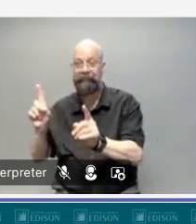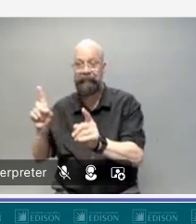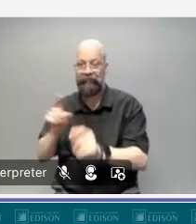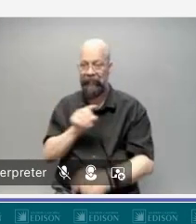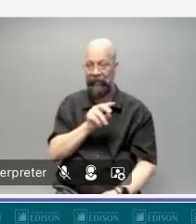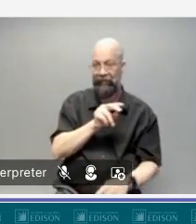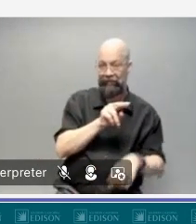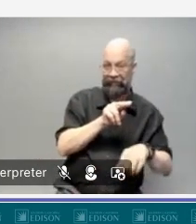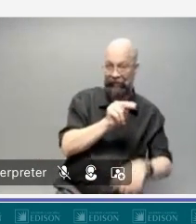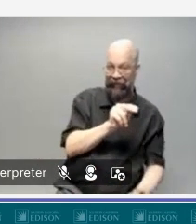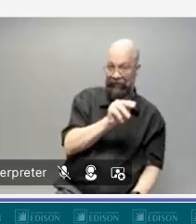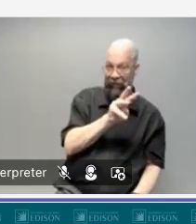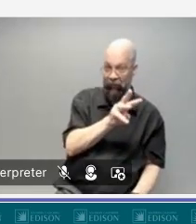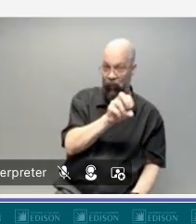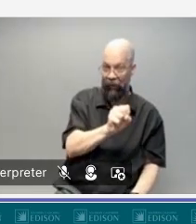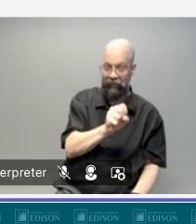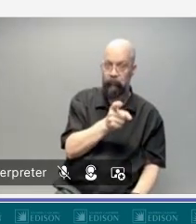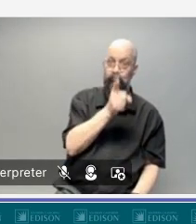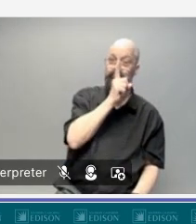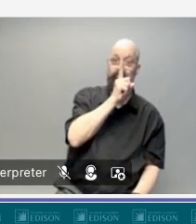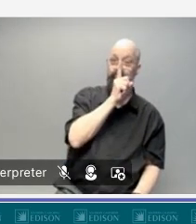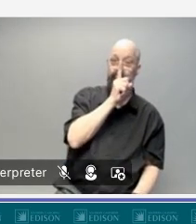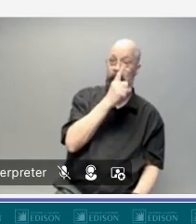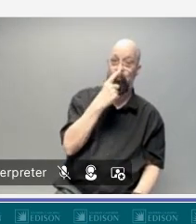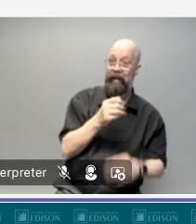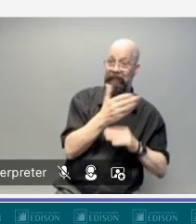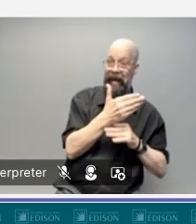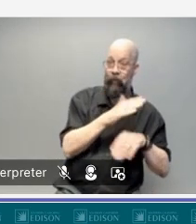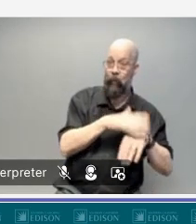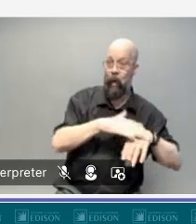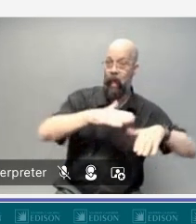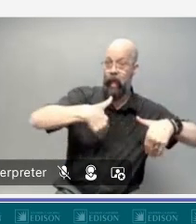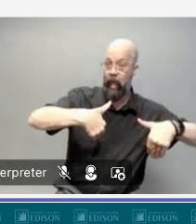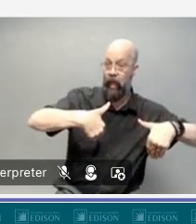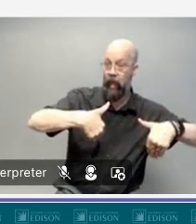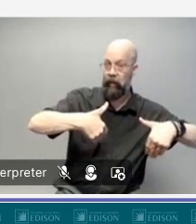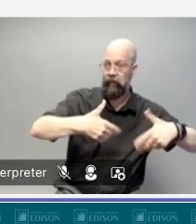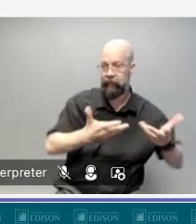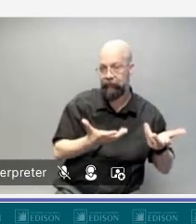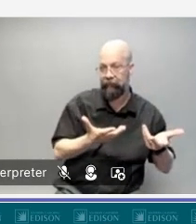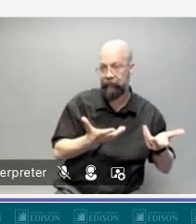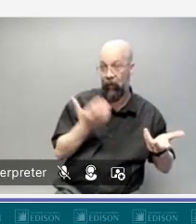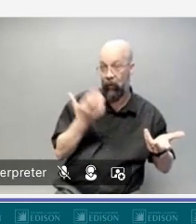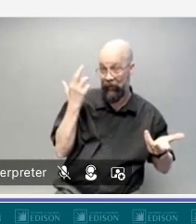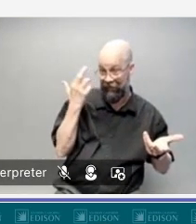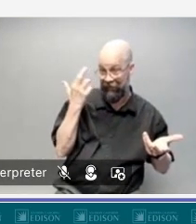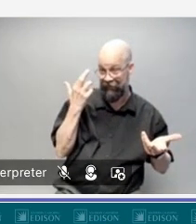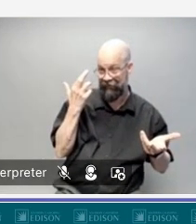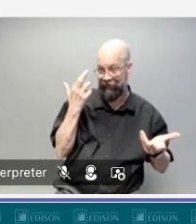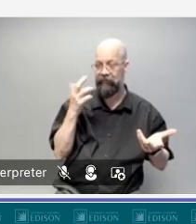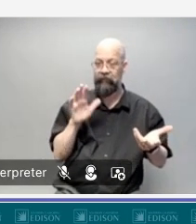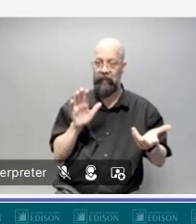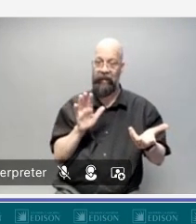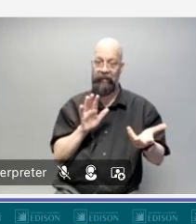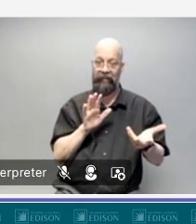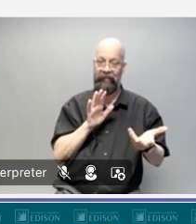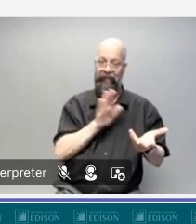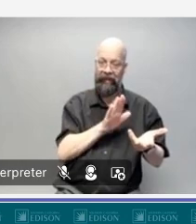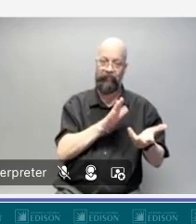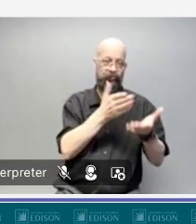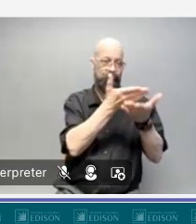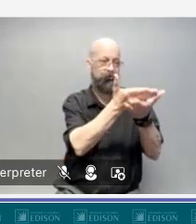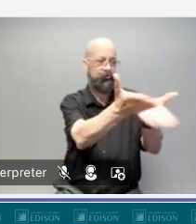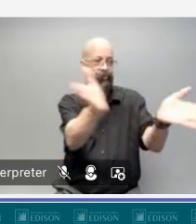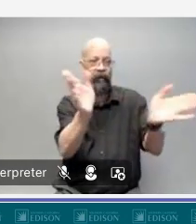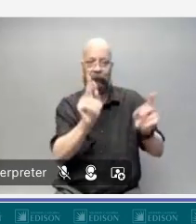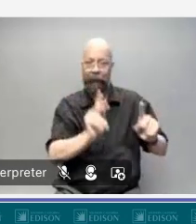doesn't have a red flag warning out. And the reason for that is because the Weather Service is forecasting for the general public.